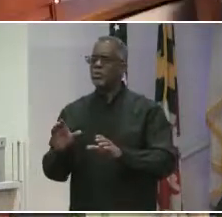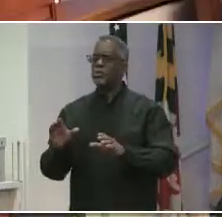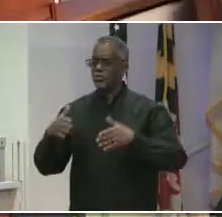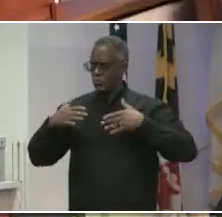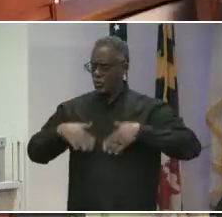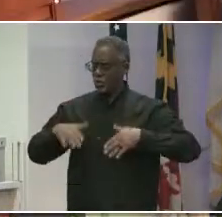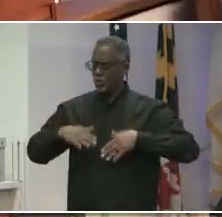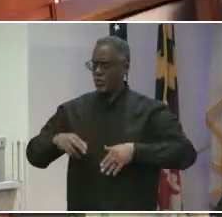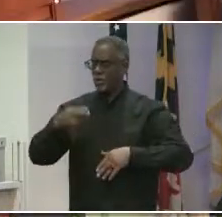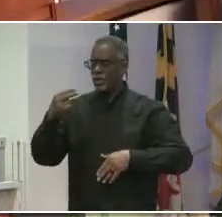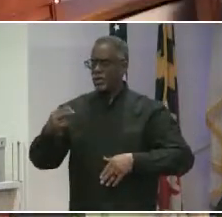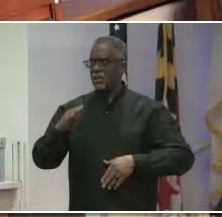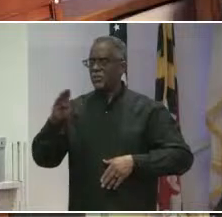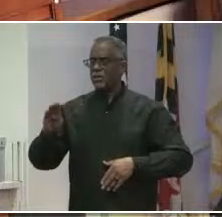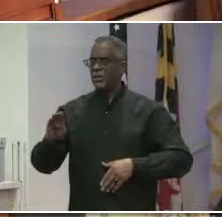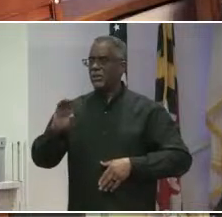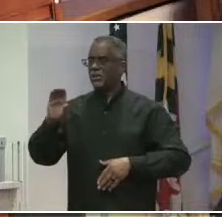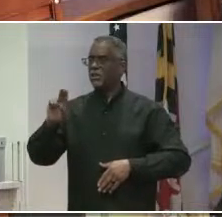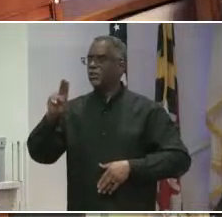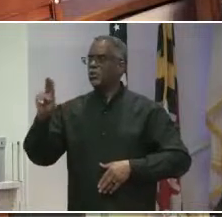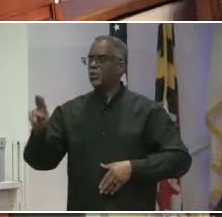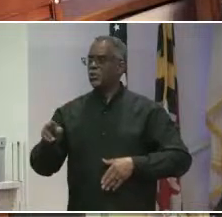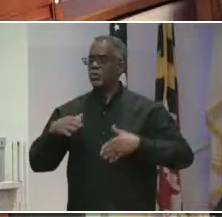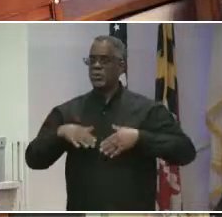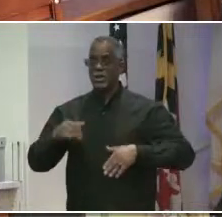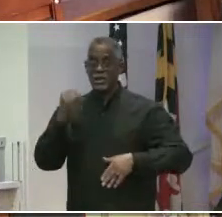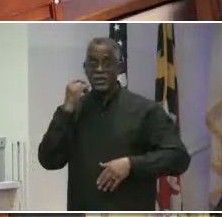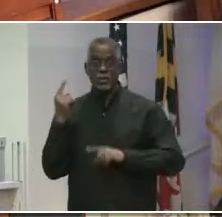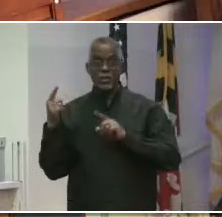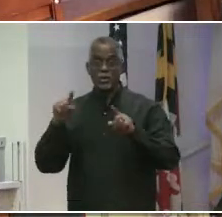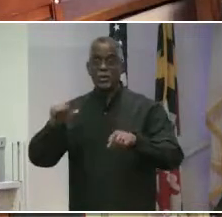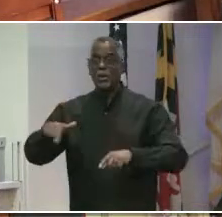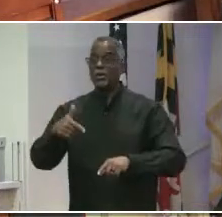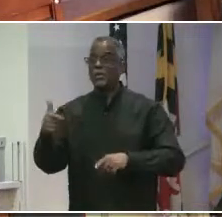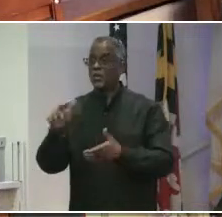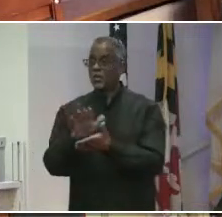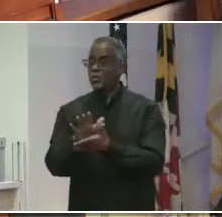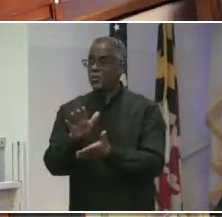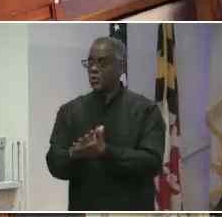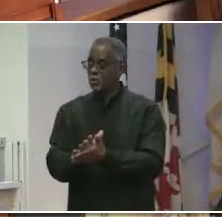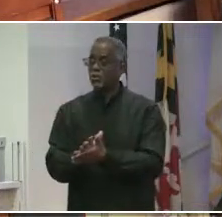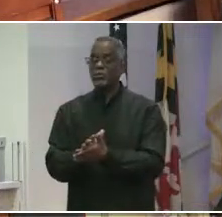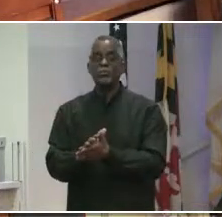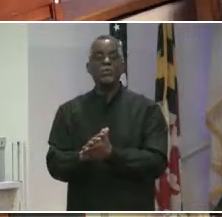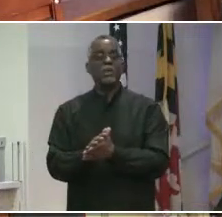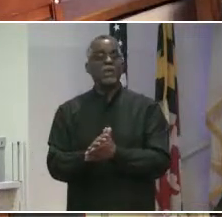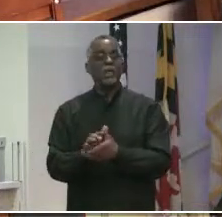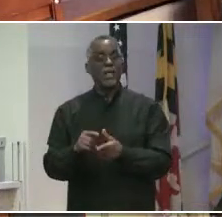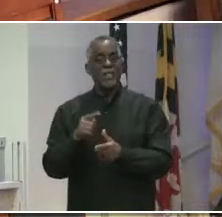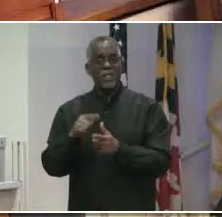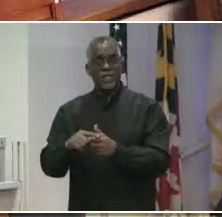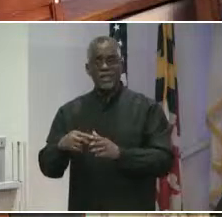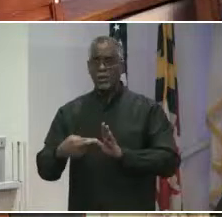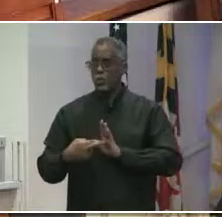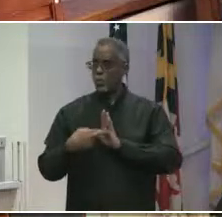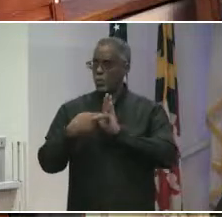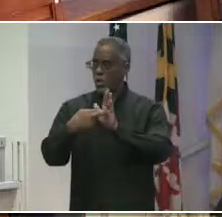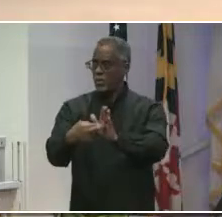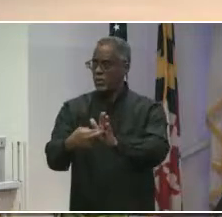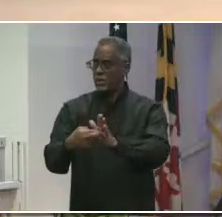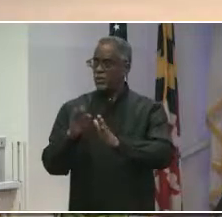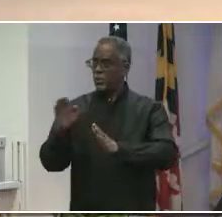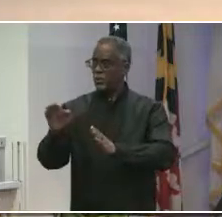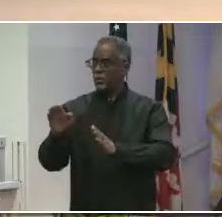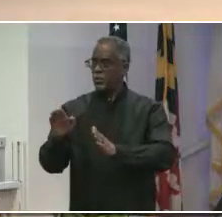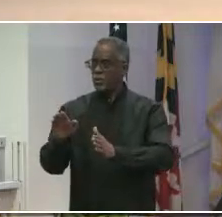shirts. If you went to a different type school, then find a way to wear that shirt too.